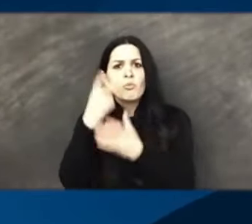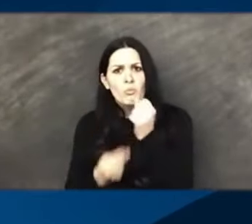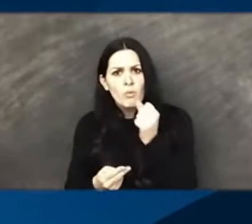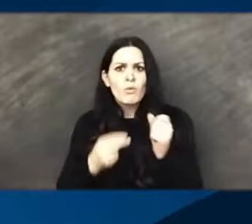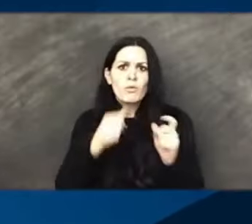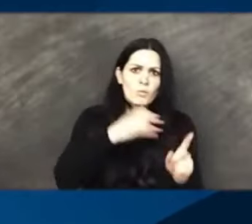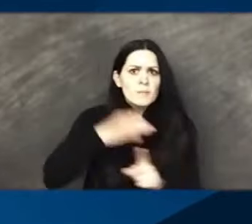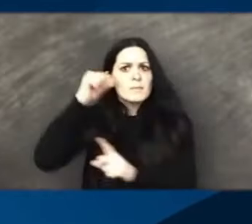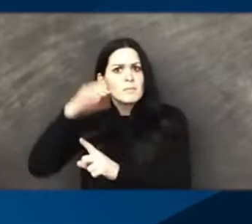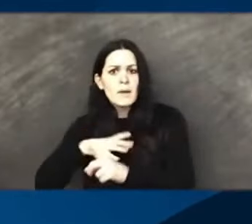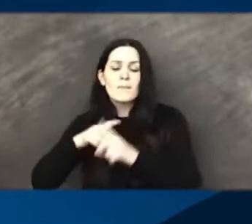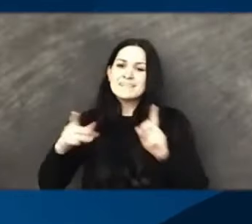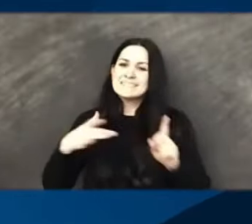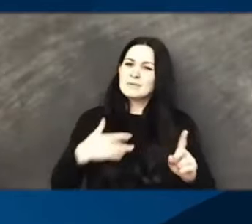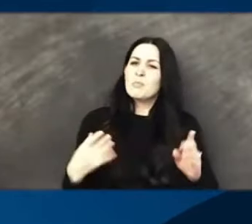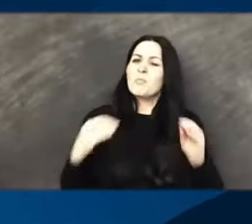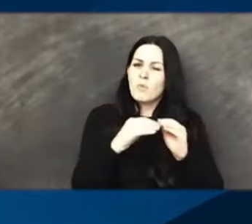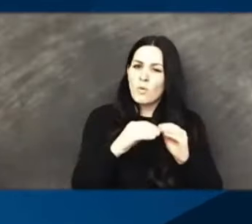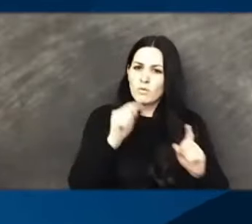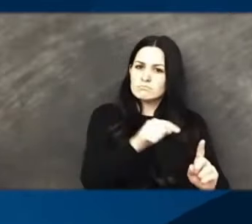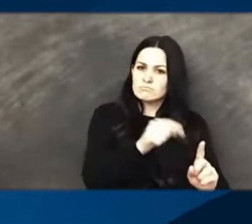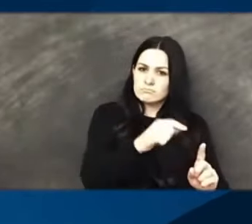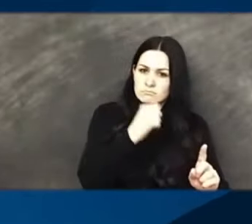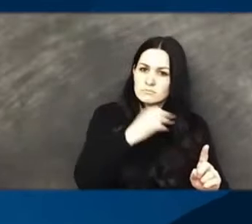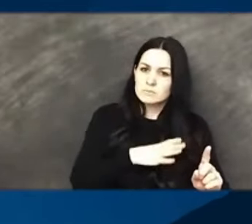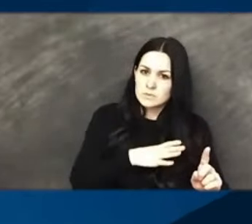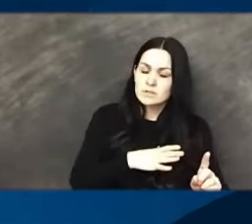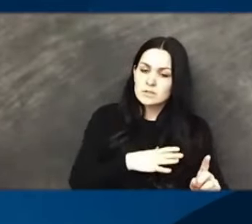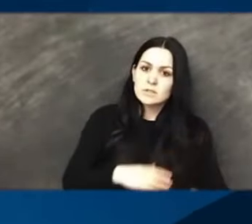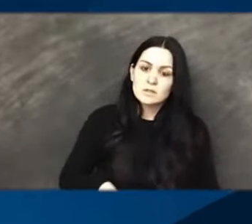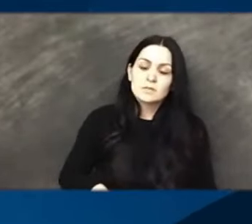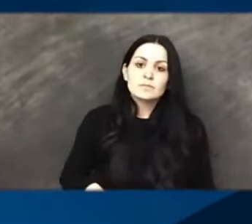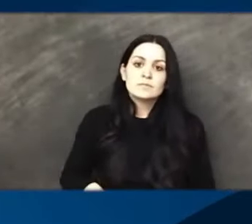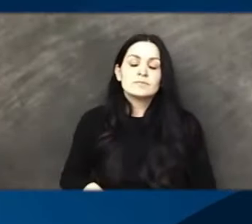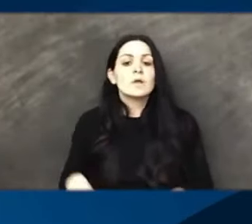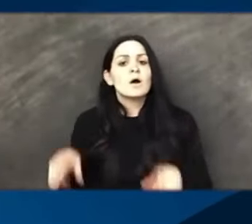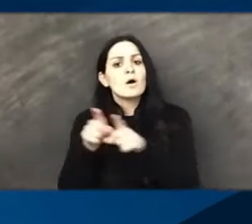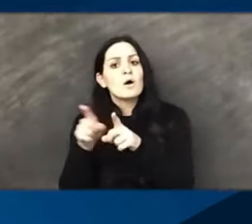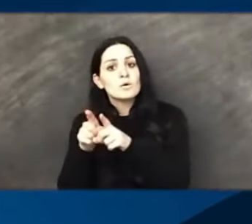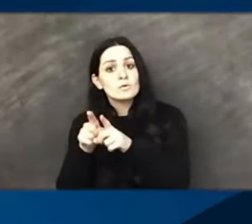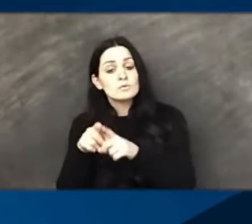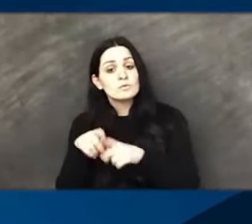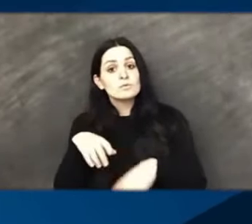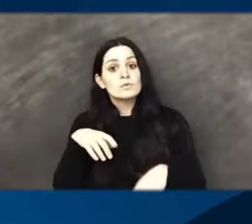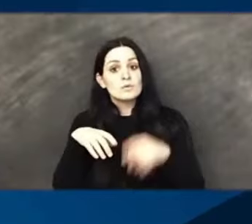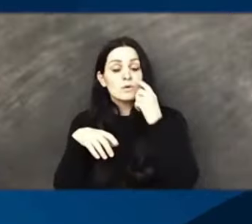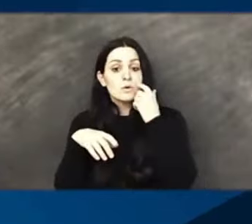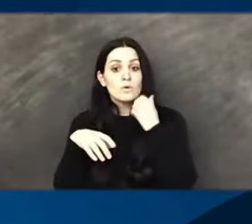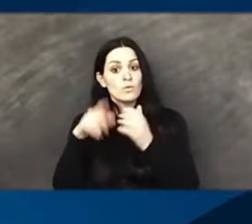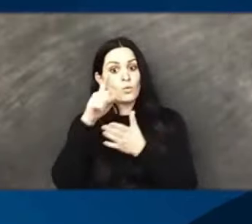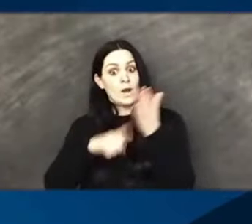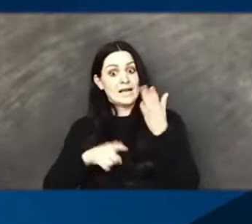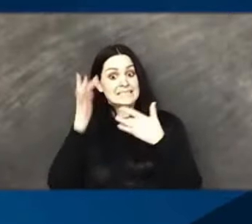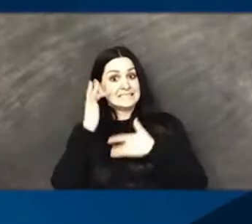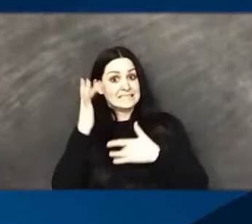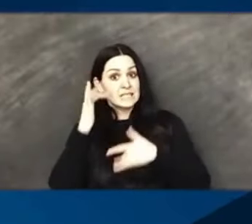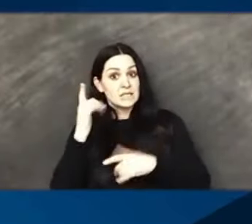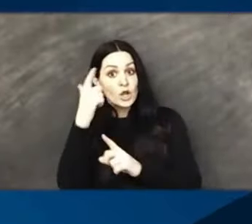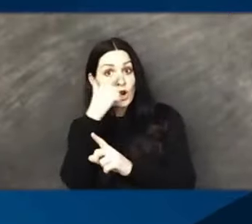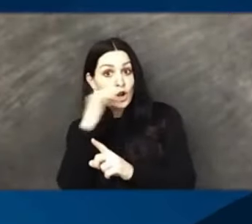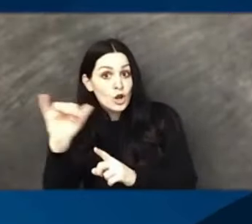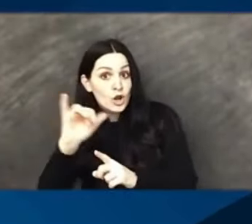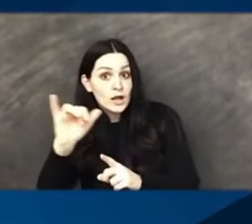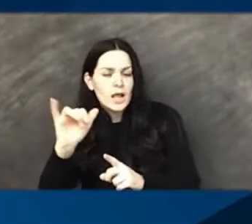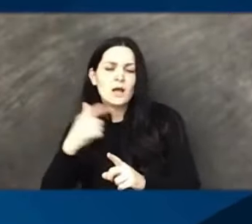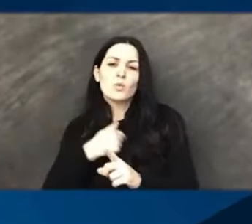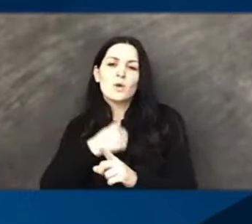tend to see that especially in women. And then there are disease presentations, and we can get into that more a little bit later,